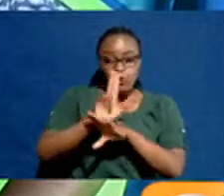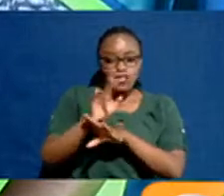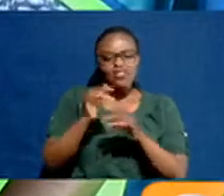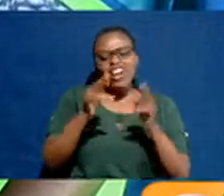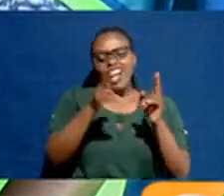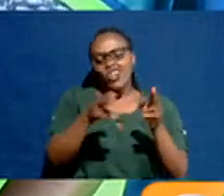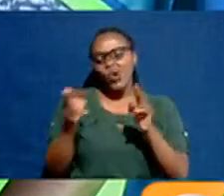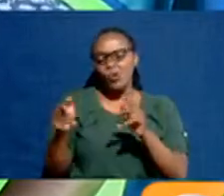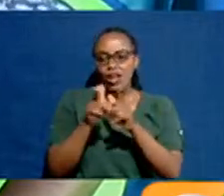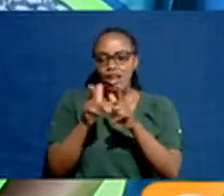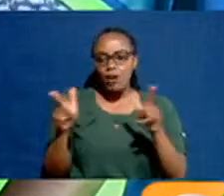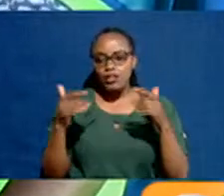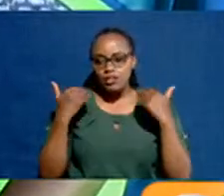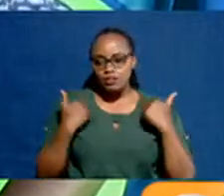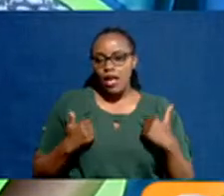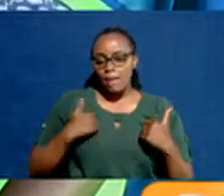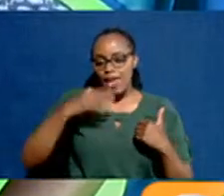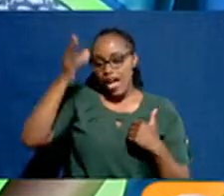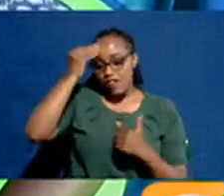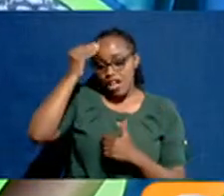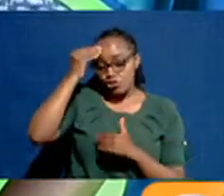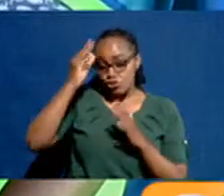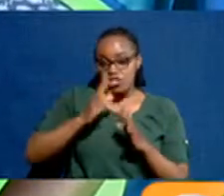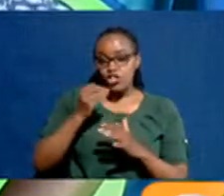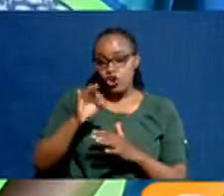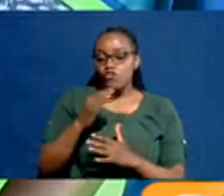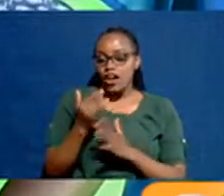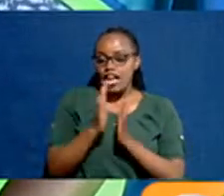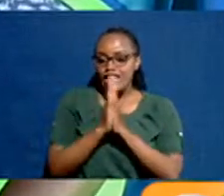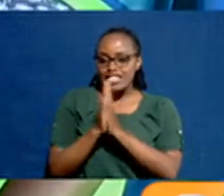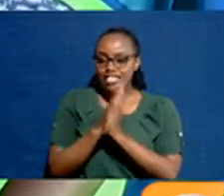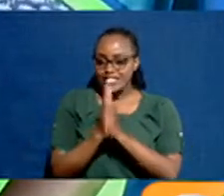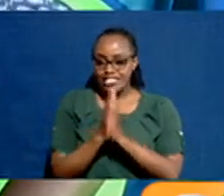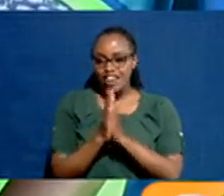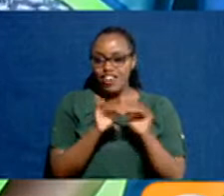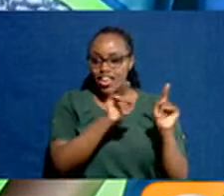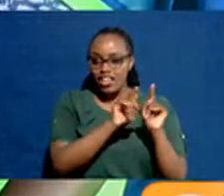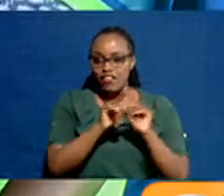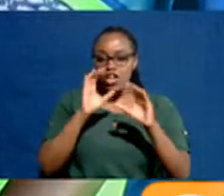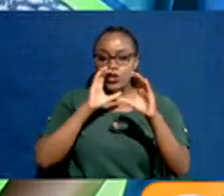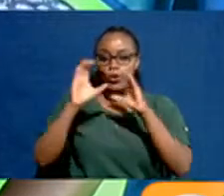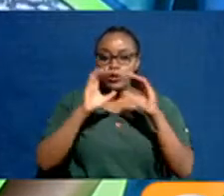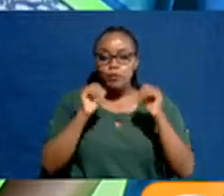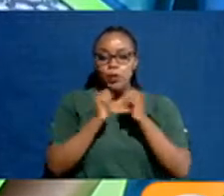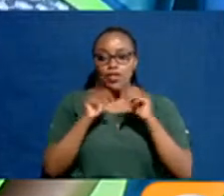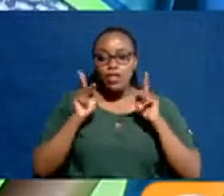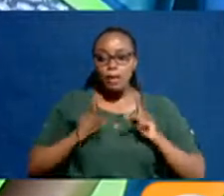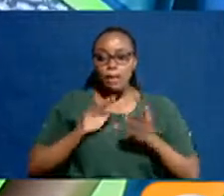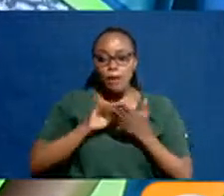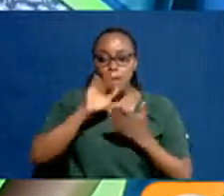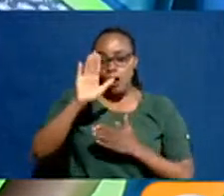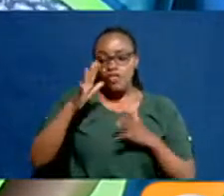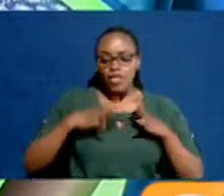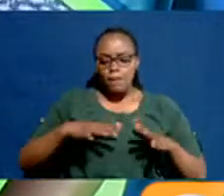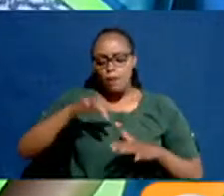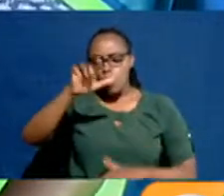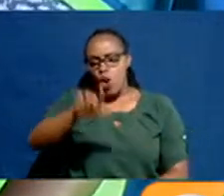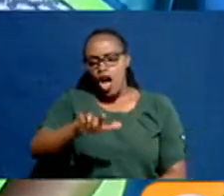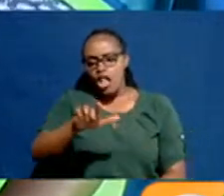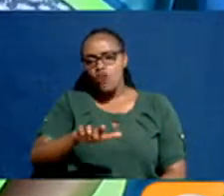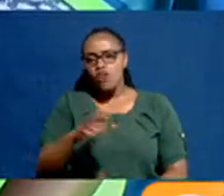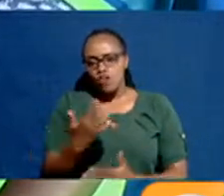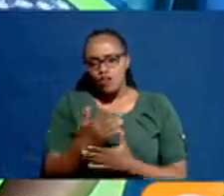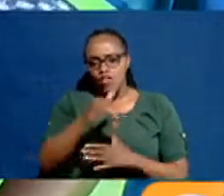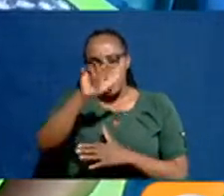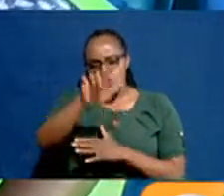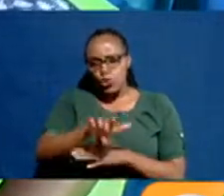language because I'm a student of literature. And it's one of the most effective ways of communicating to the people, especially the people down there at the bottom